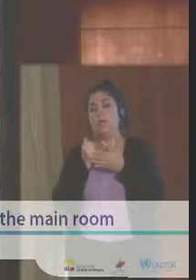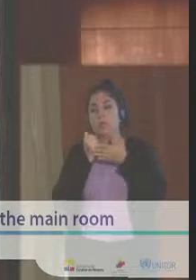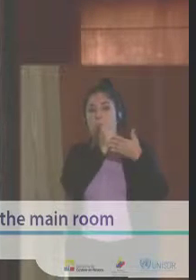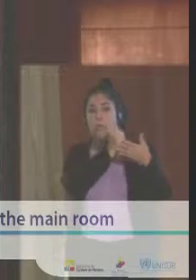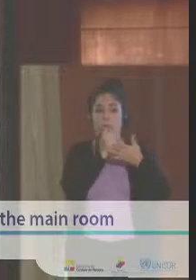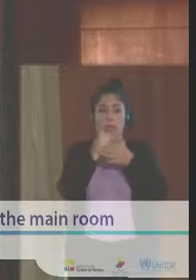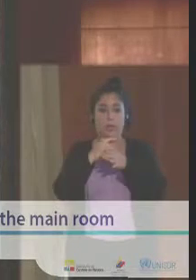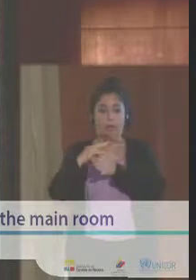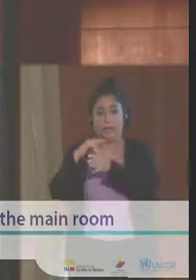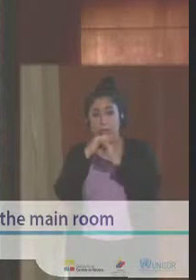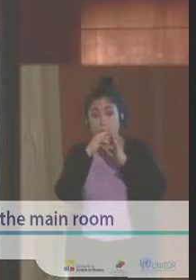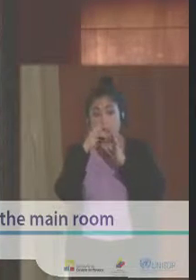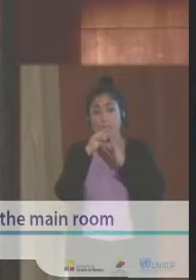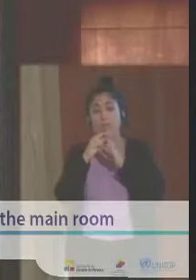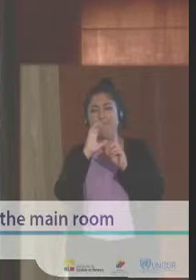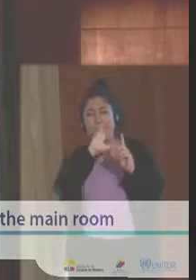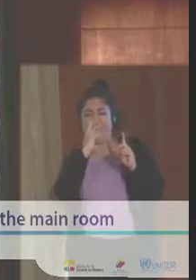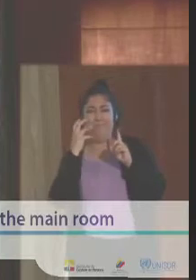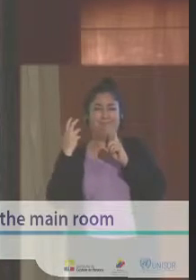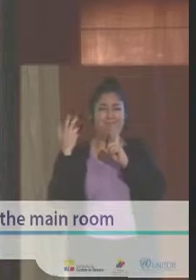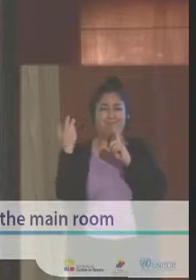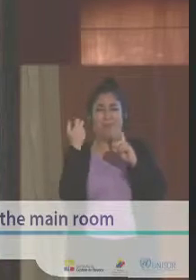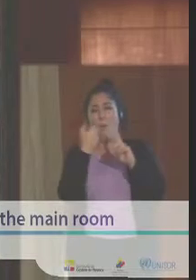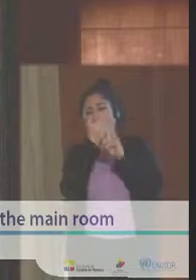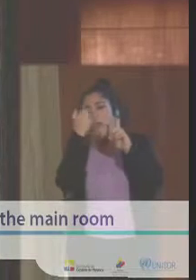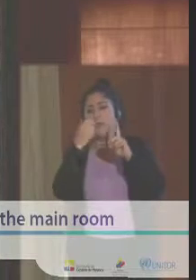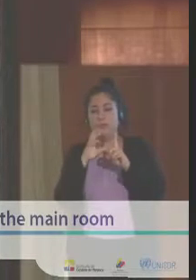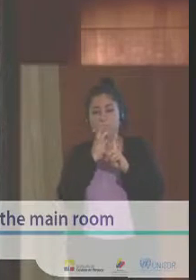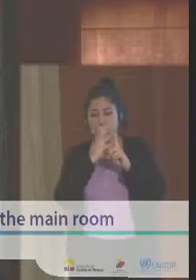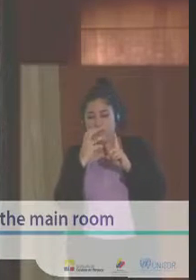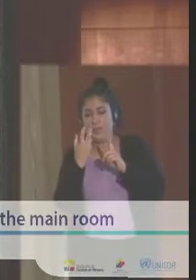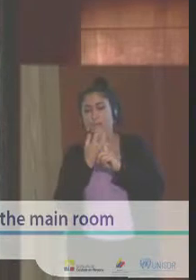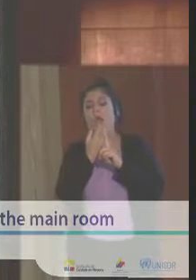finally, as it has been mentioned,